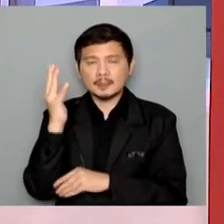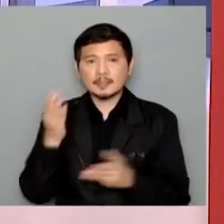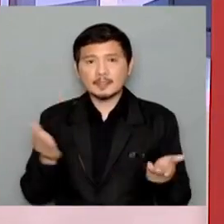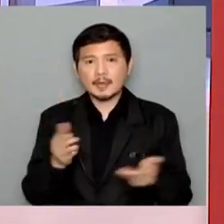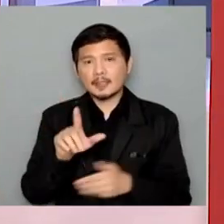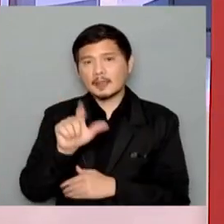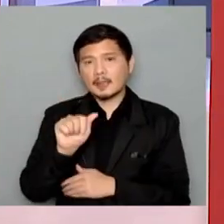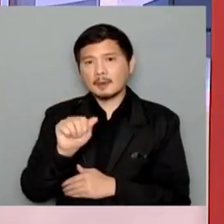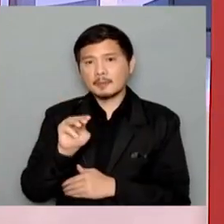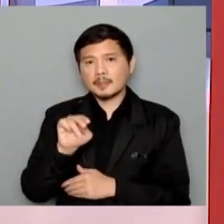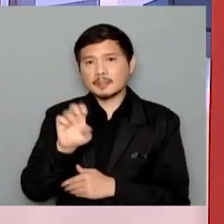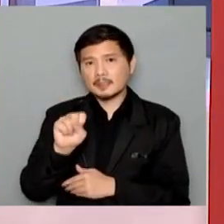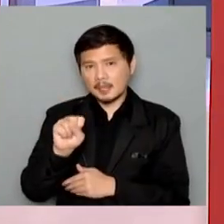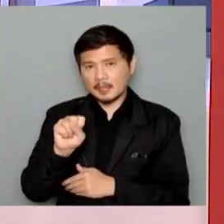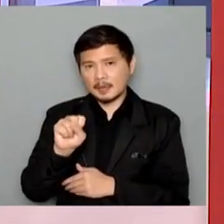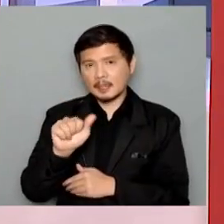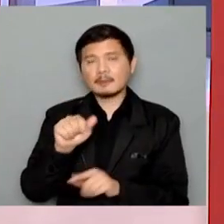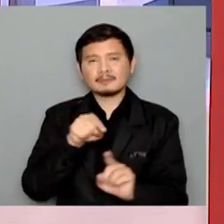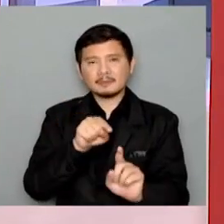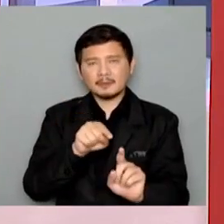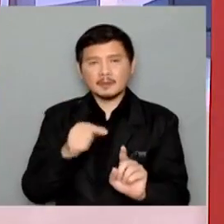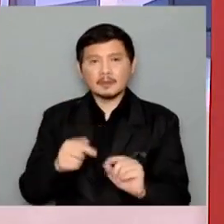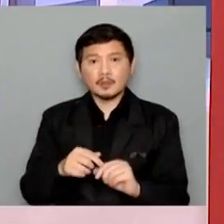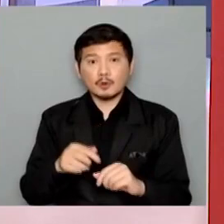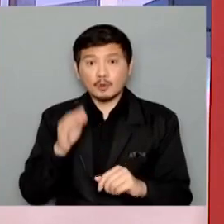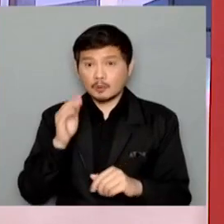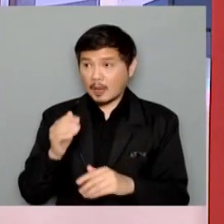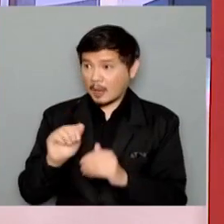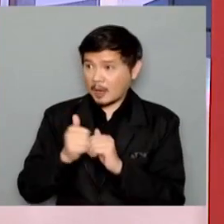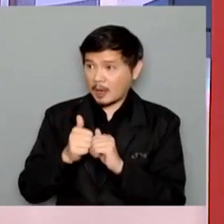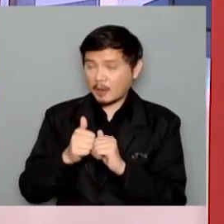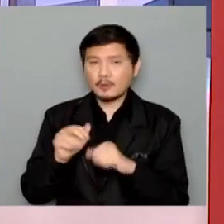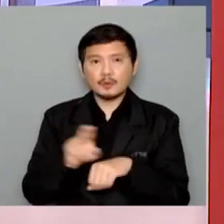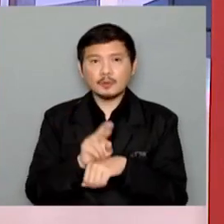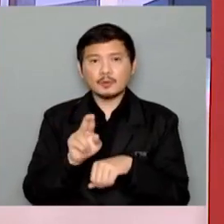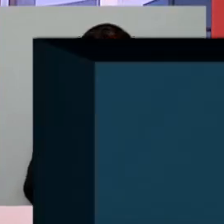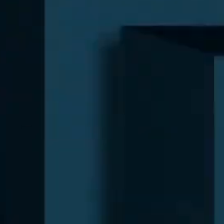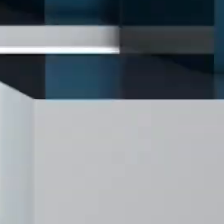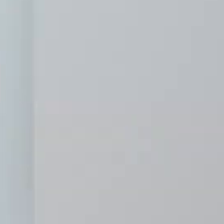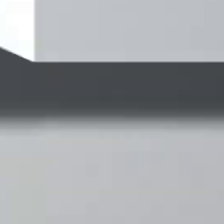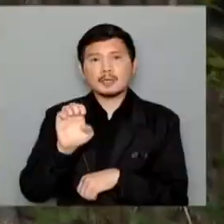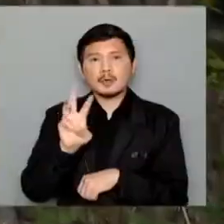of e-wallet service GCash. Zian Ambrosio has that story.